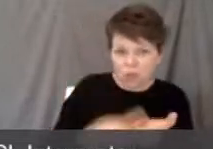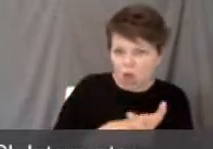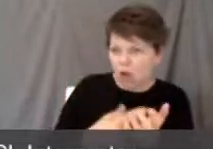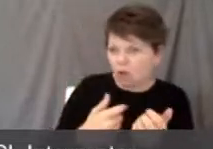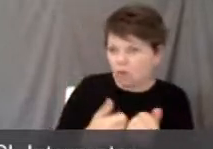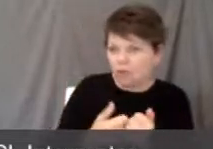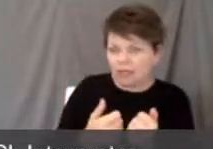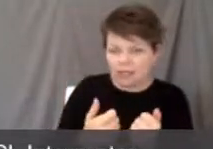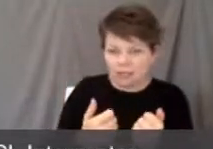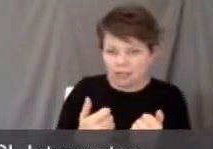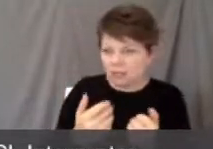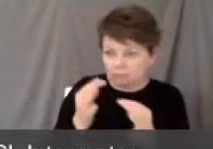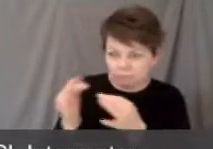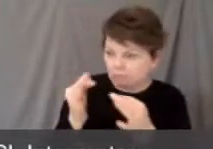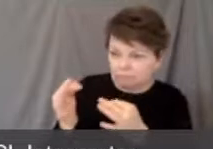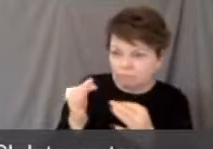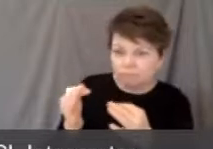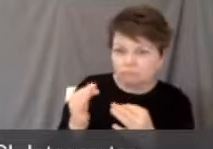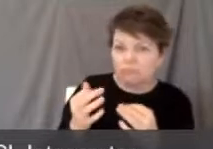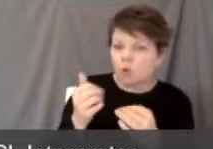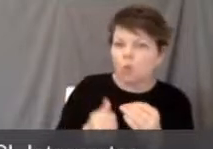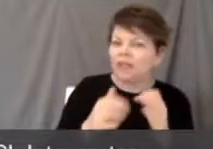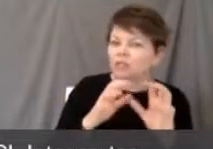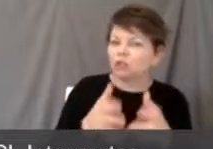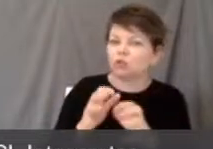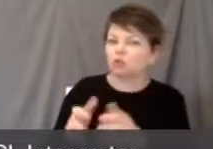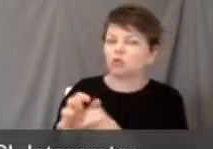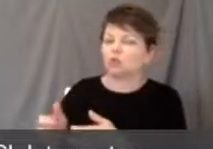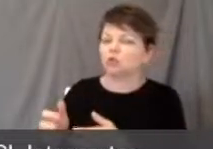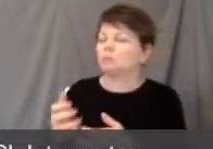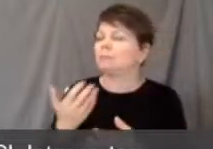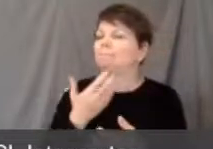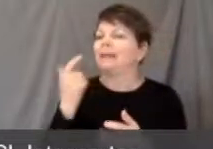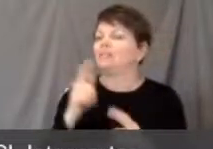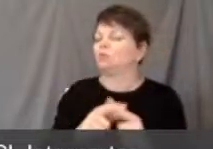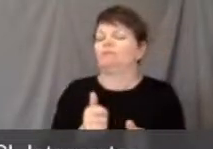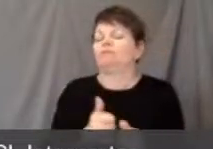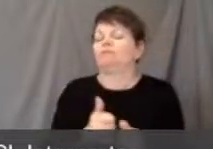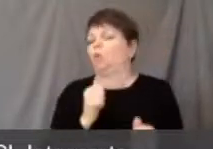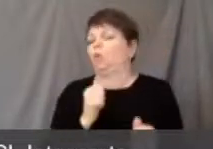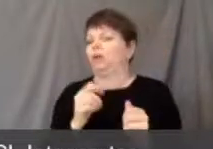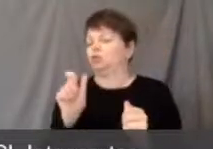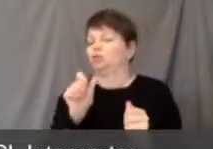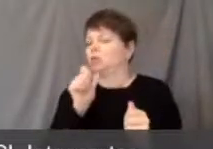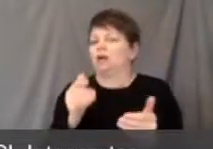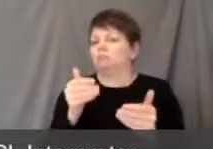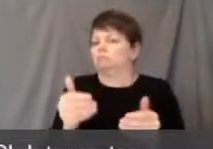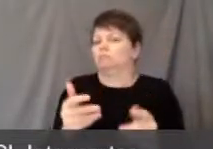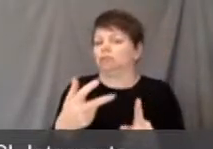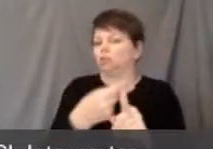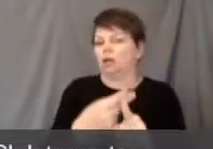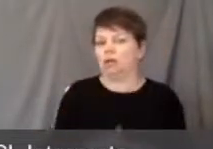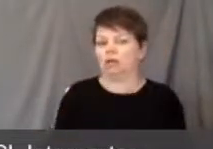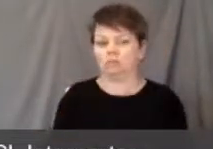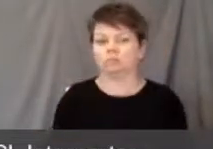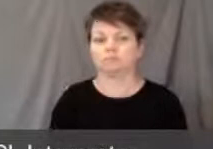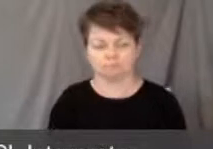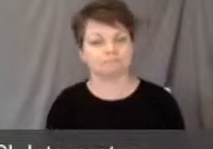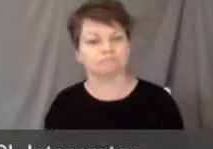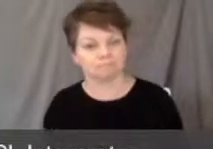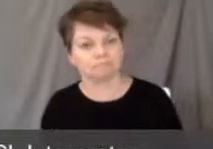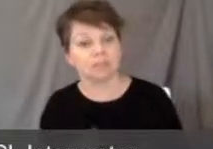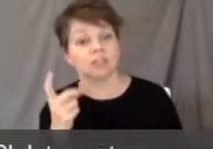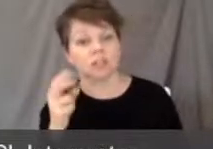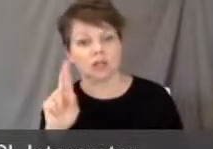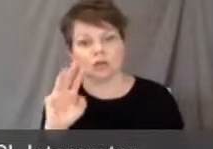about the kind of group where you feel like this is most appropriate for? Almost everybody can get the COVID